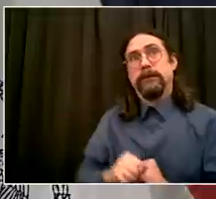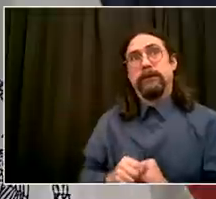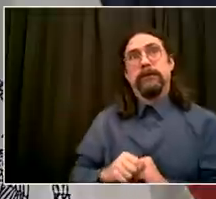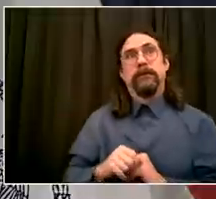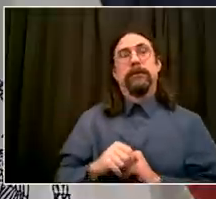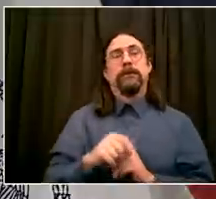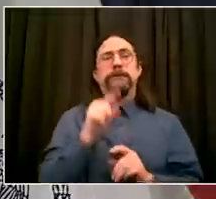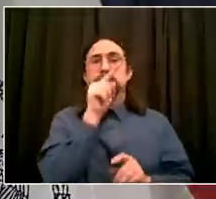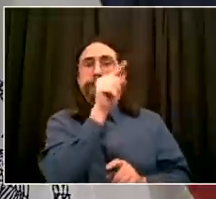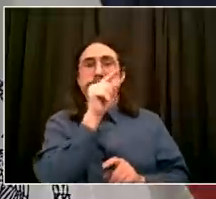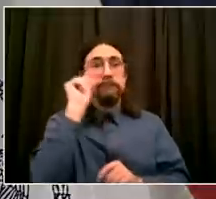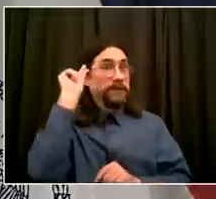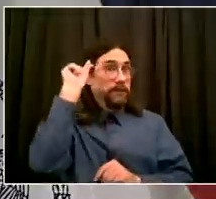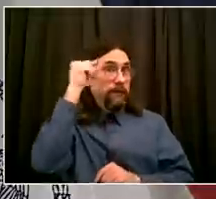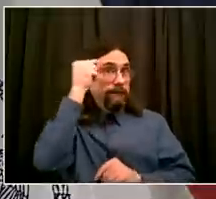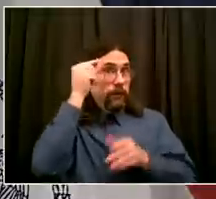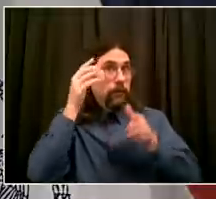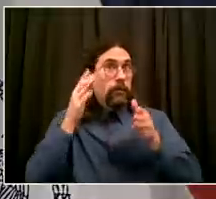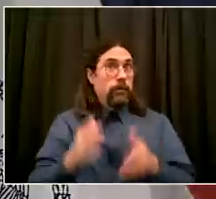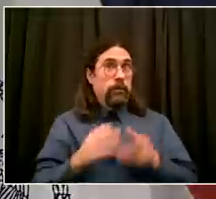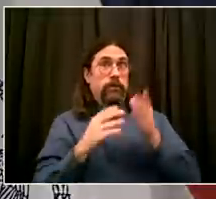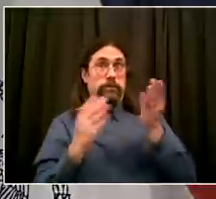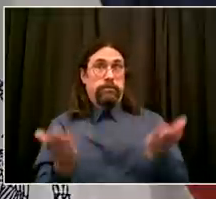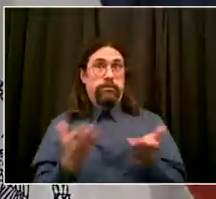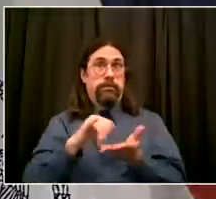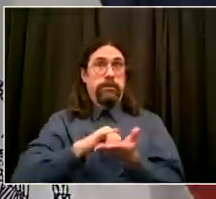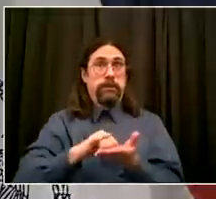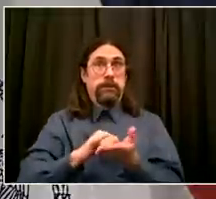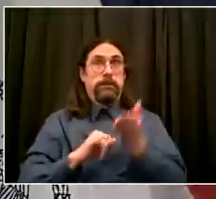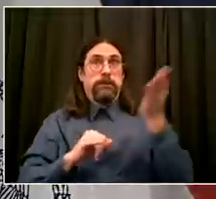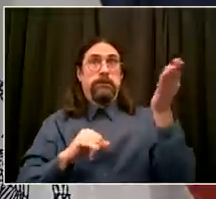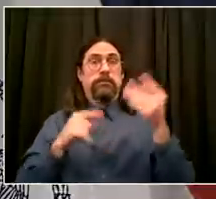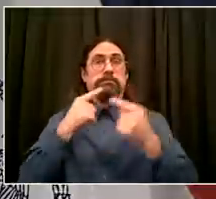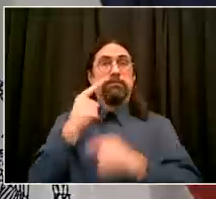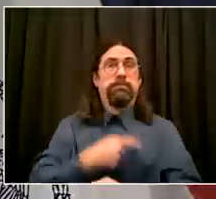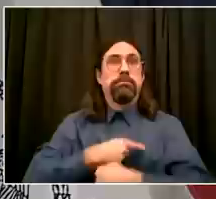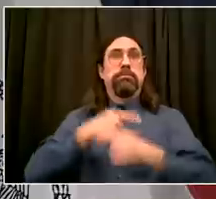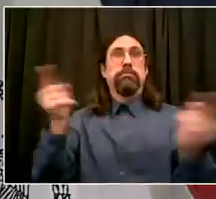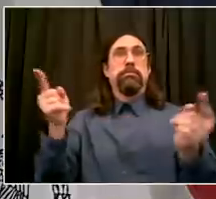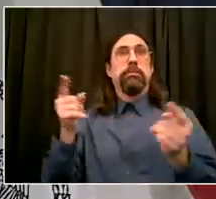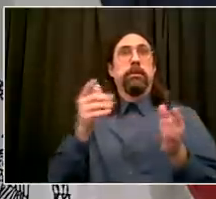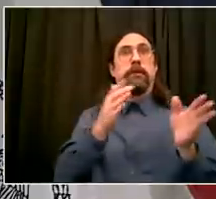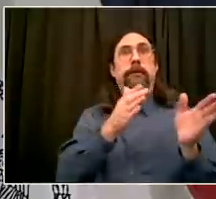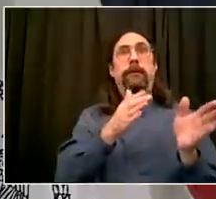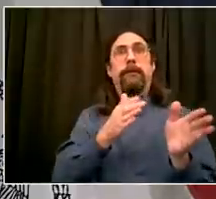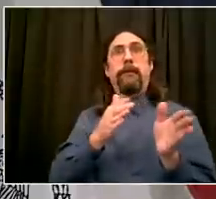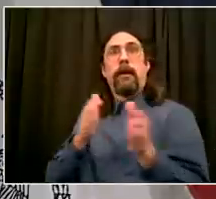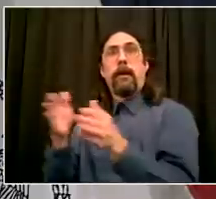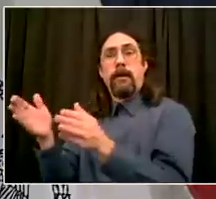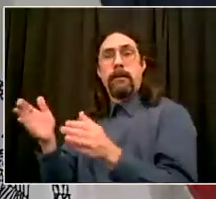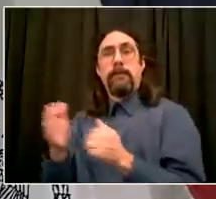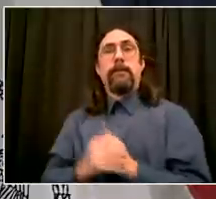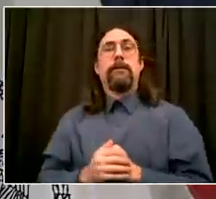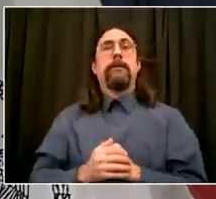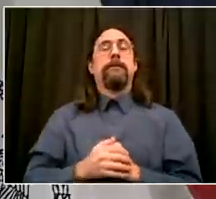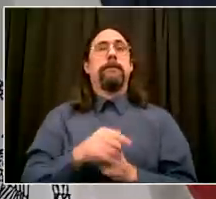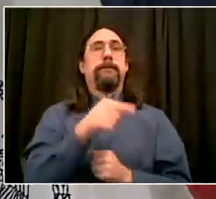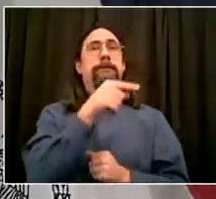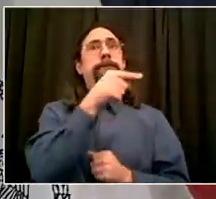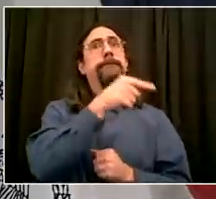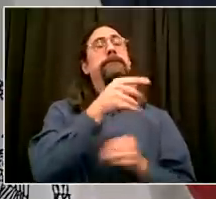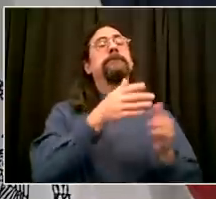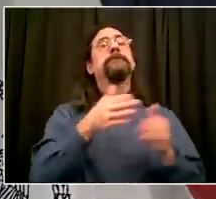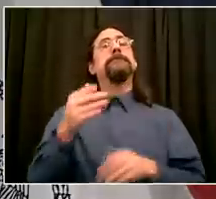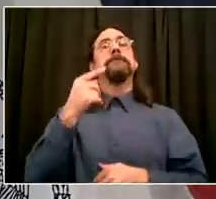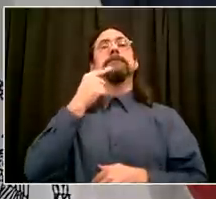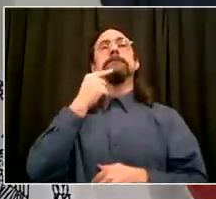the Moynihan Train Hall. Do you think the timing of that makes sense, given the fact that the city and the state are kind of going to Washington hat